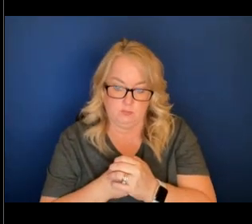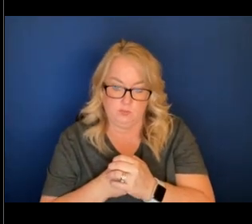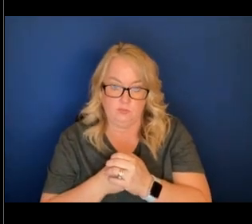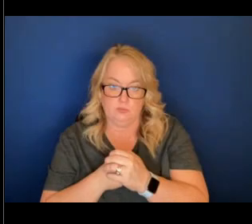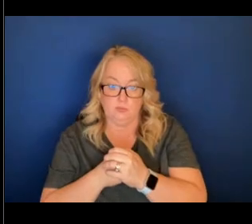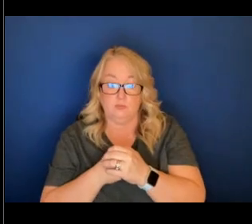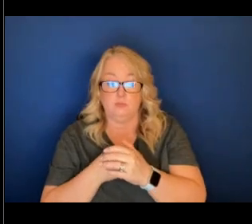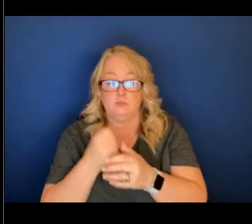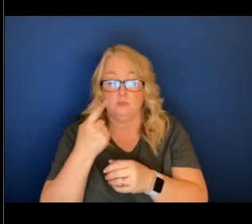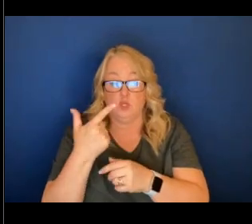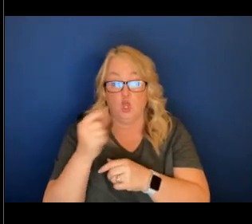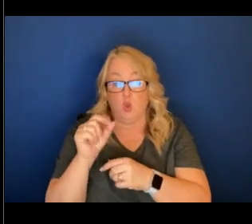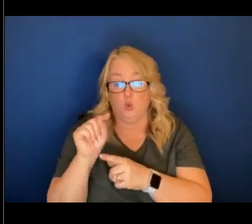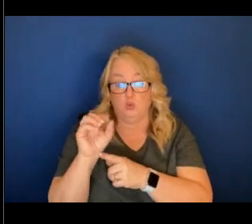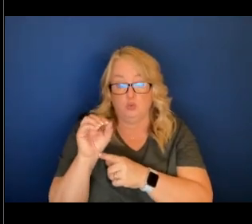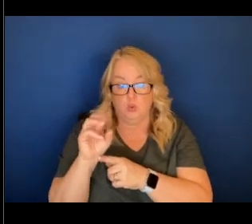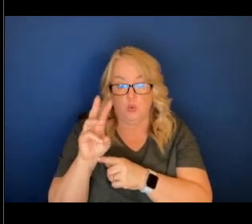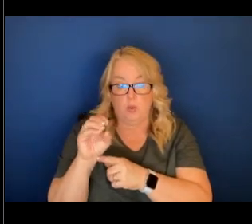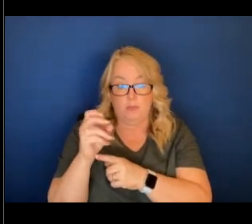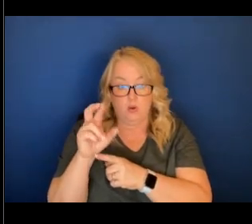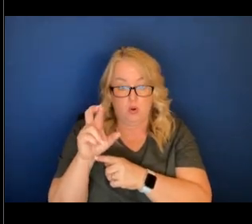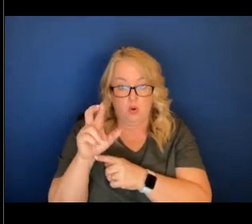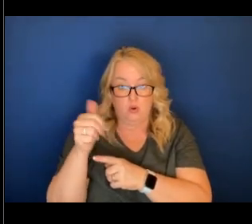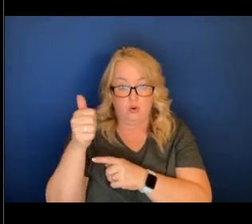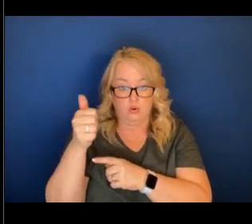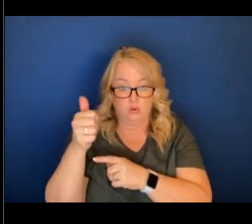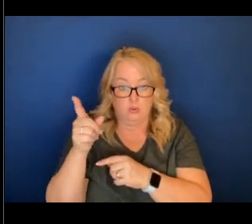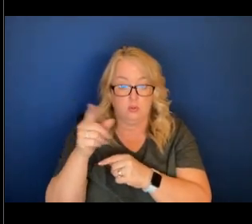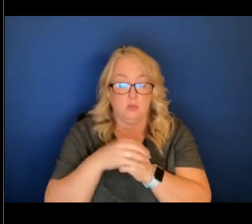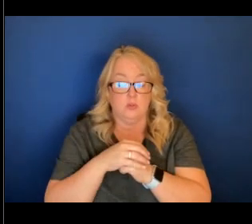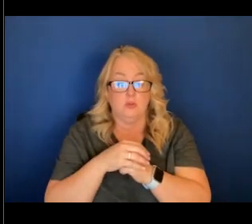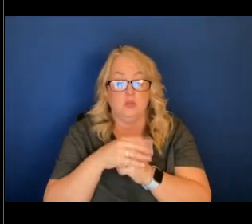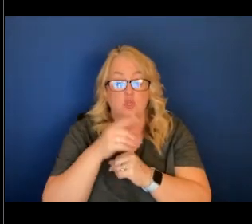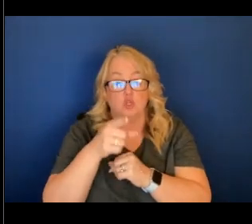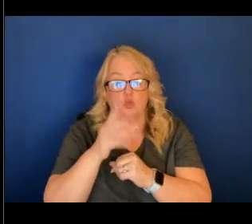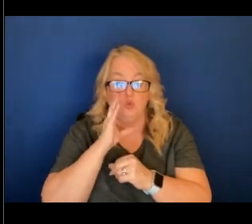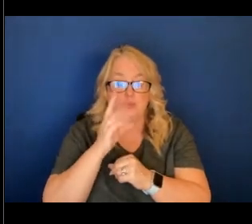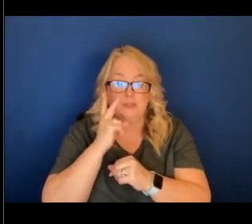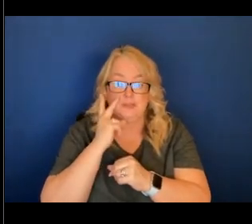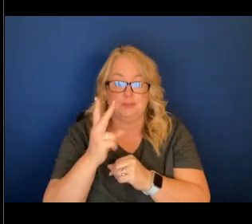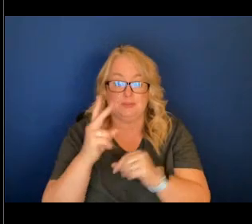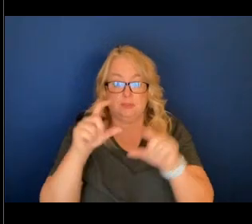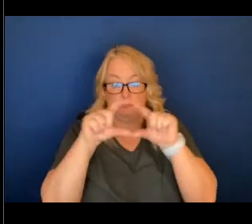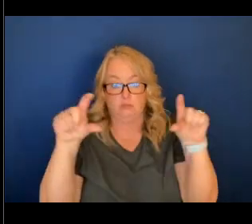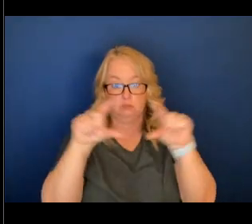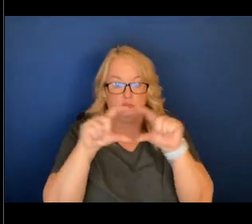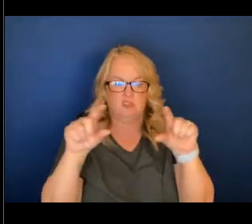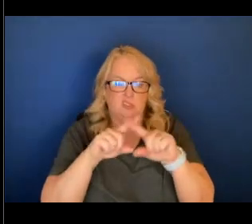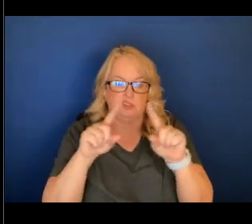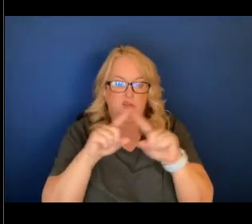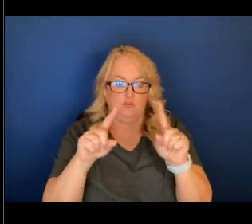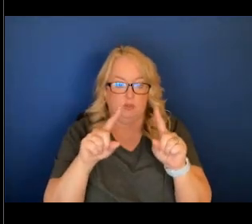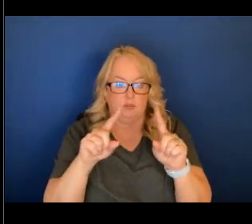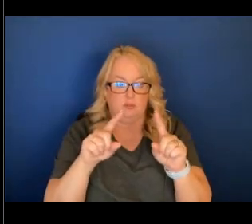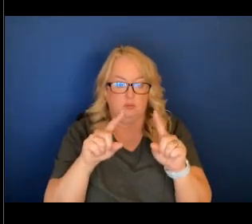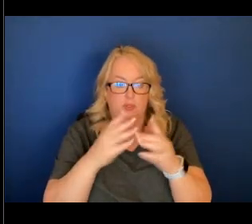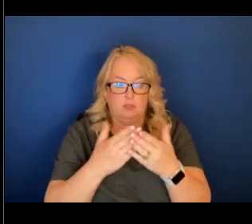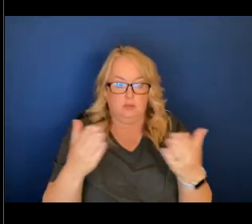Under the GoToWebinar platform, you will find several dashboard